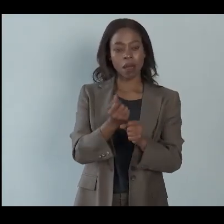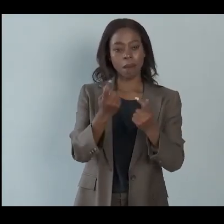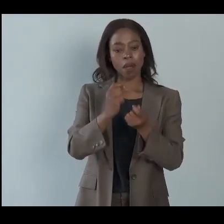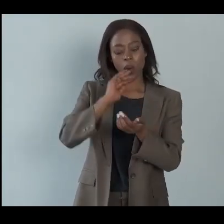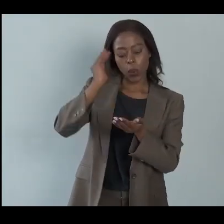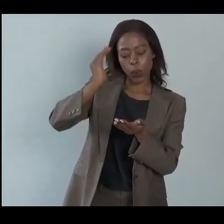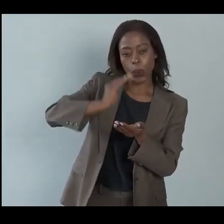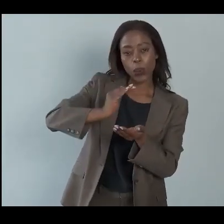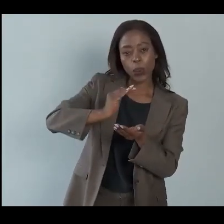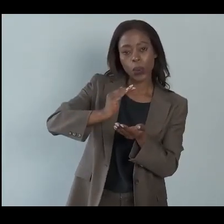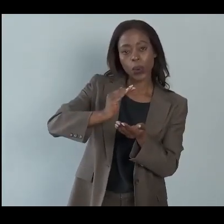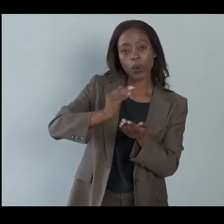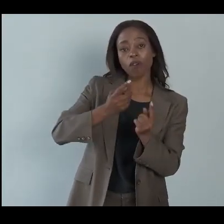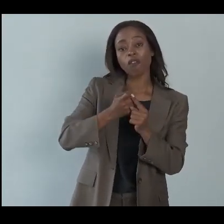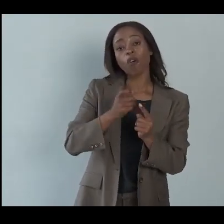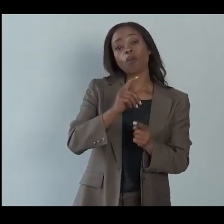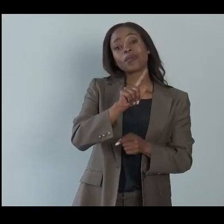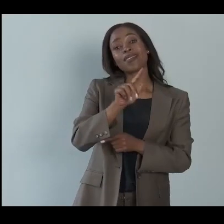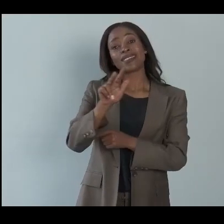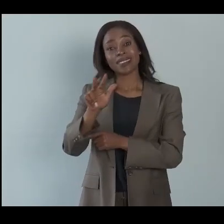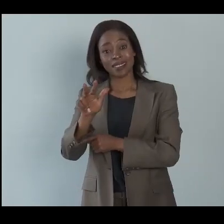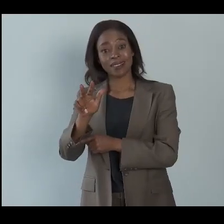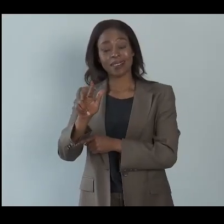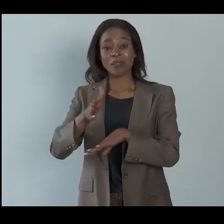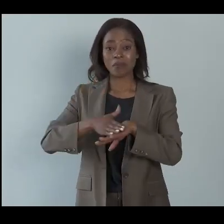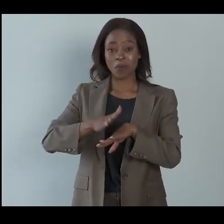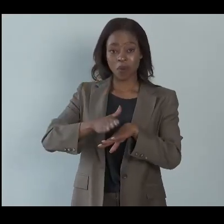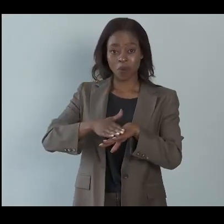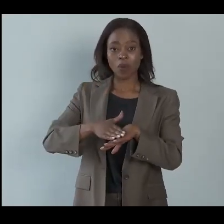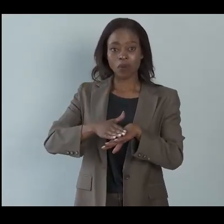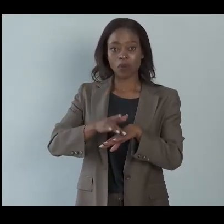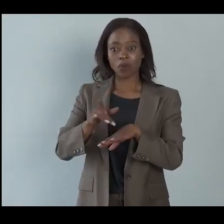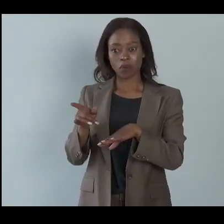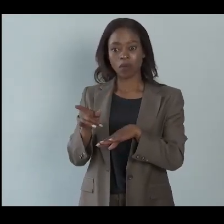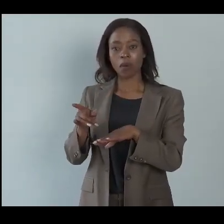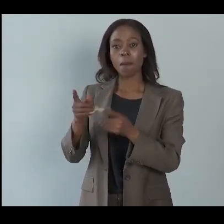to 78 as we optimize and we shorten our working capital cycle.